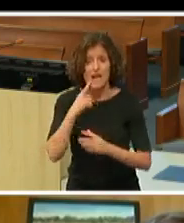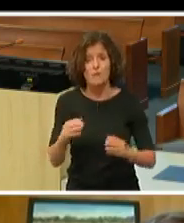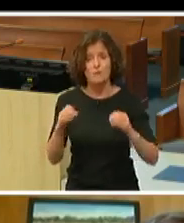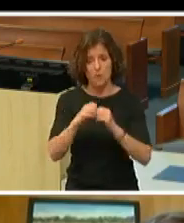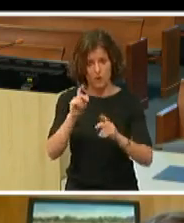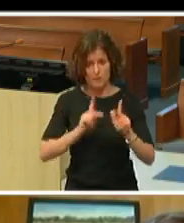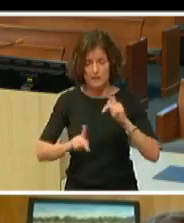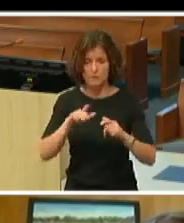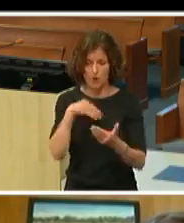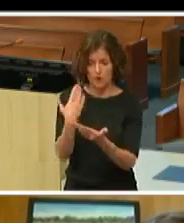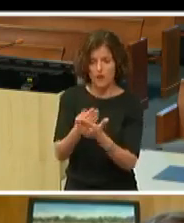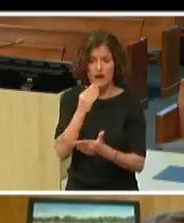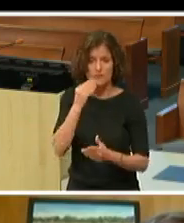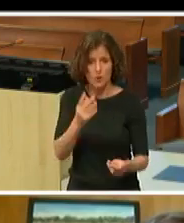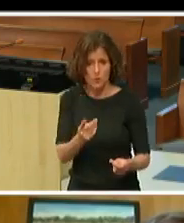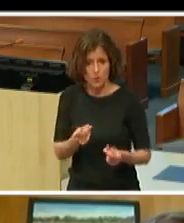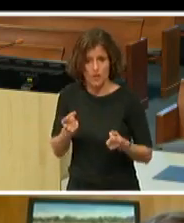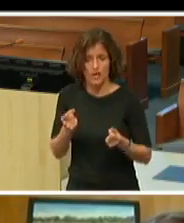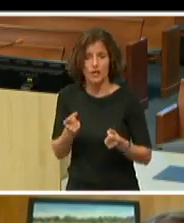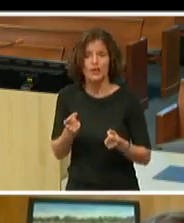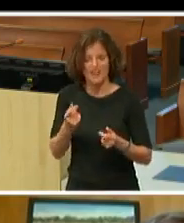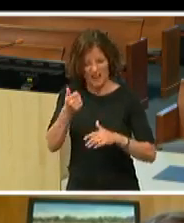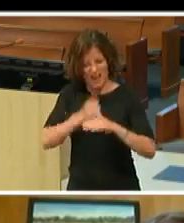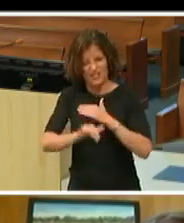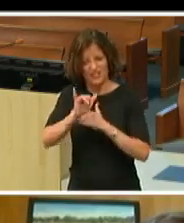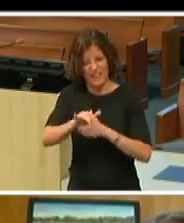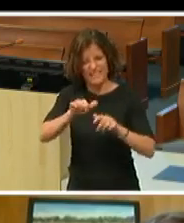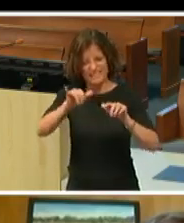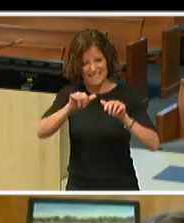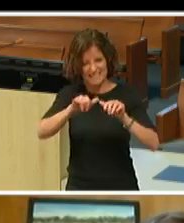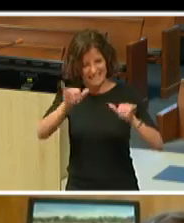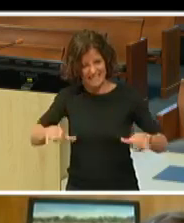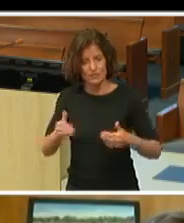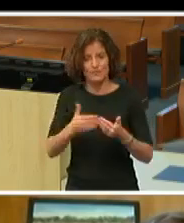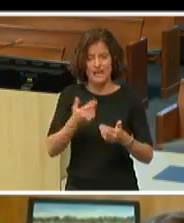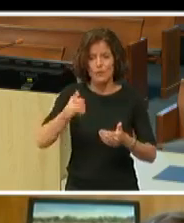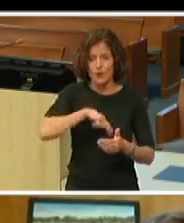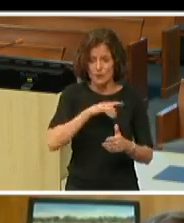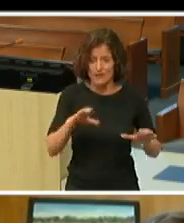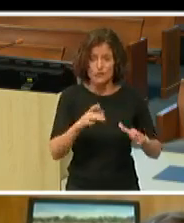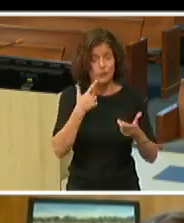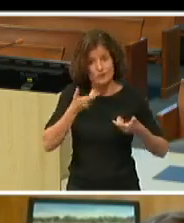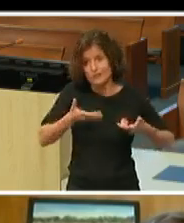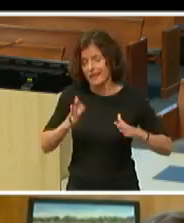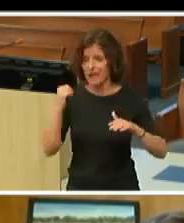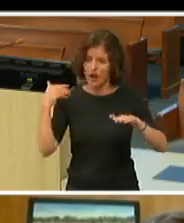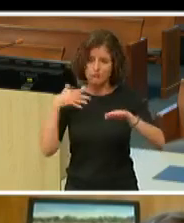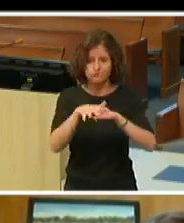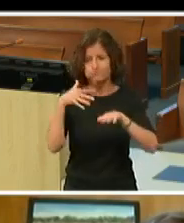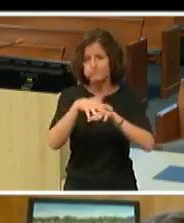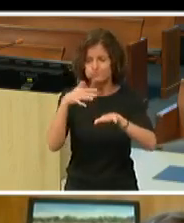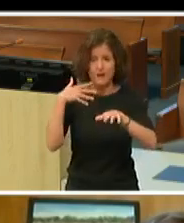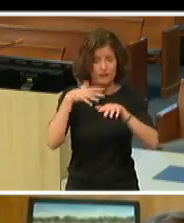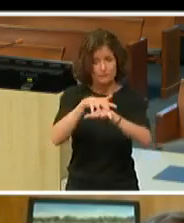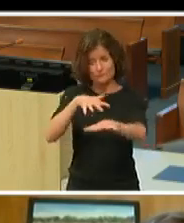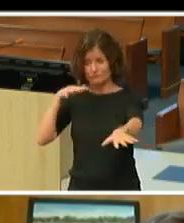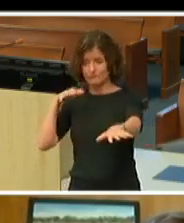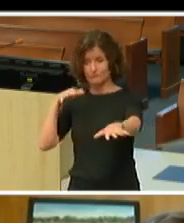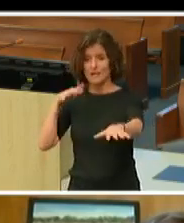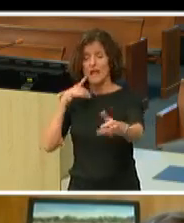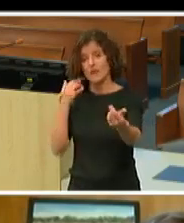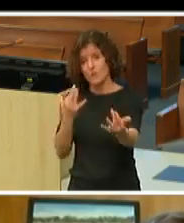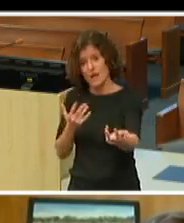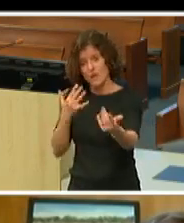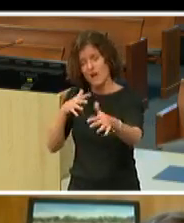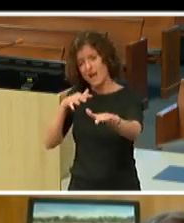home quicker under that system than what we do, which is just let everybody in, jam it up. And so that's